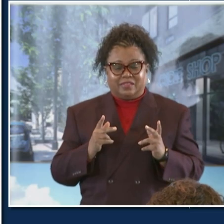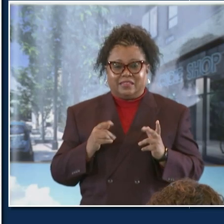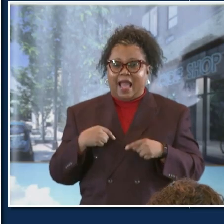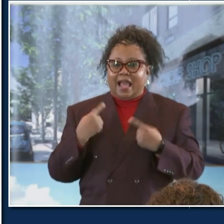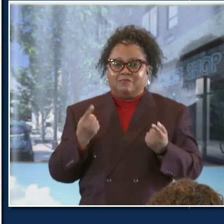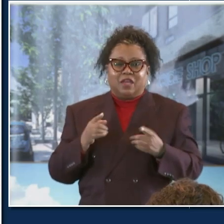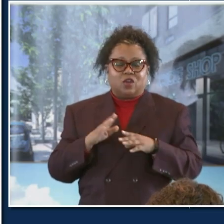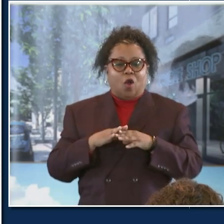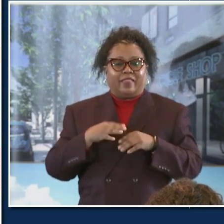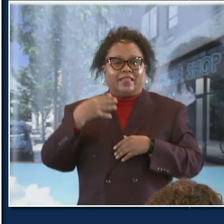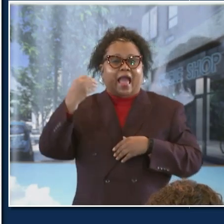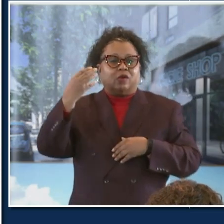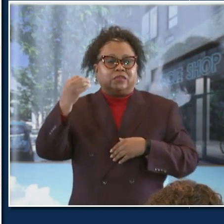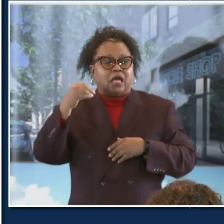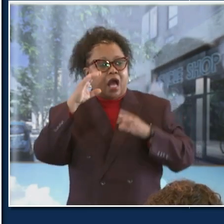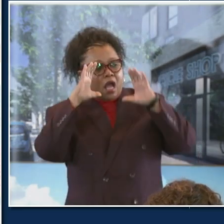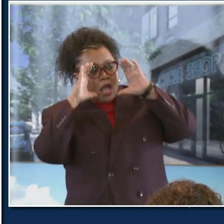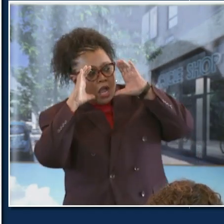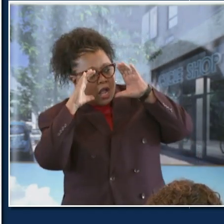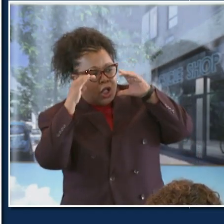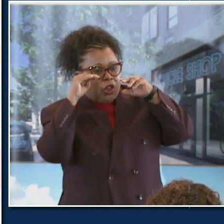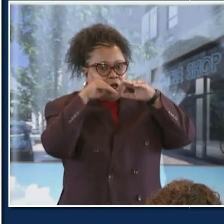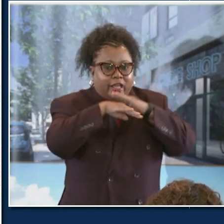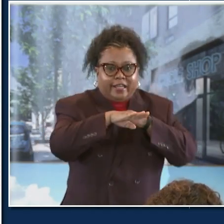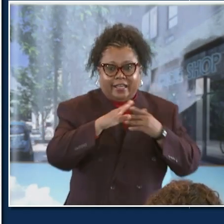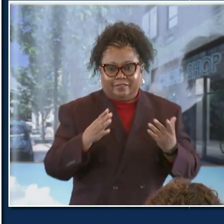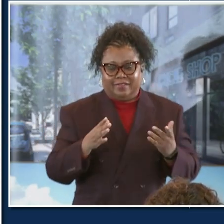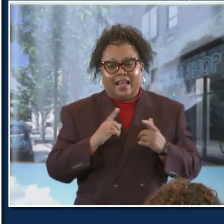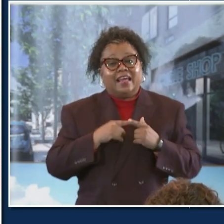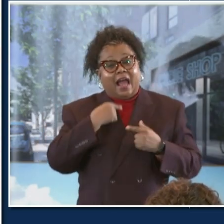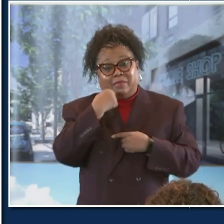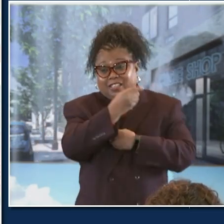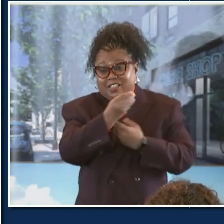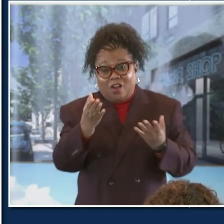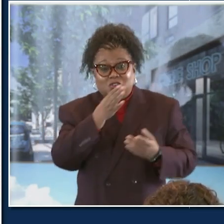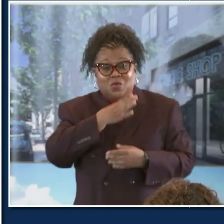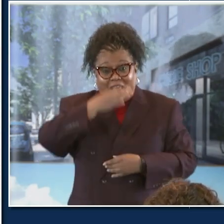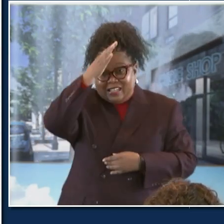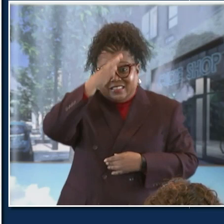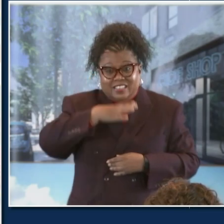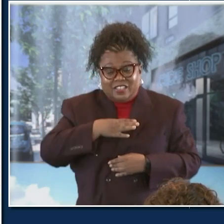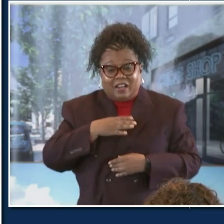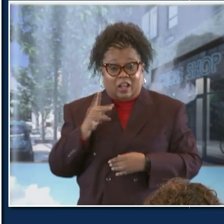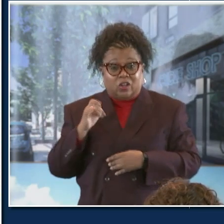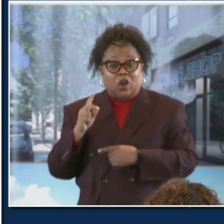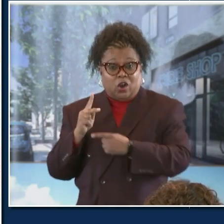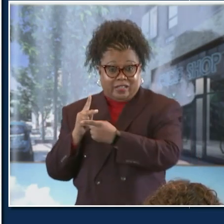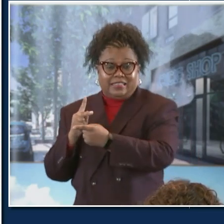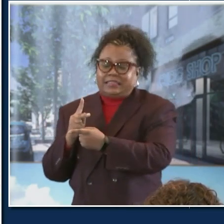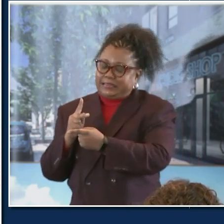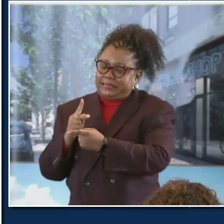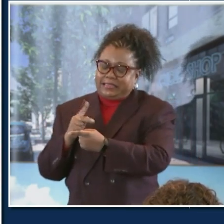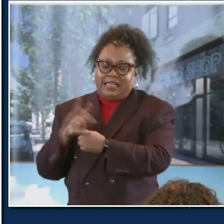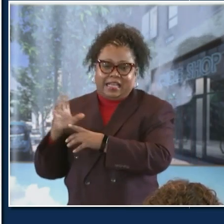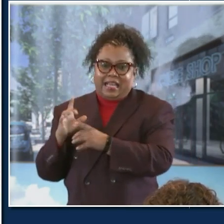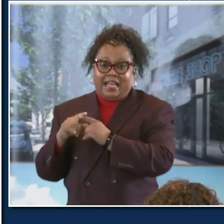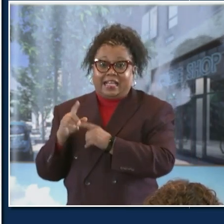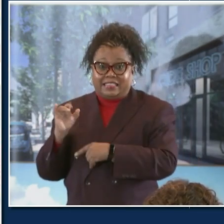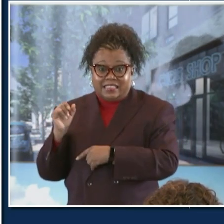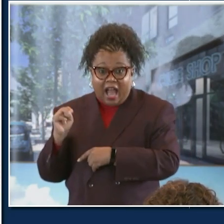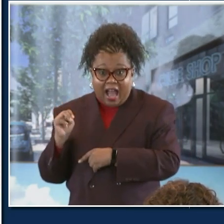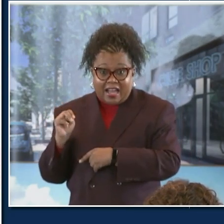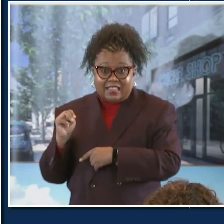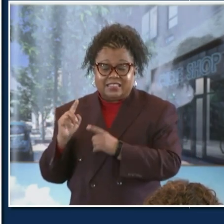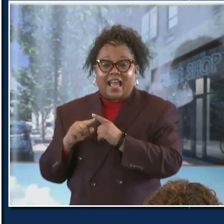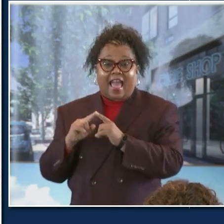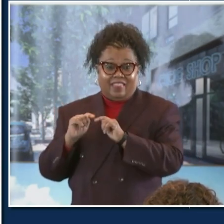been on the outside looking in. And I'm here to tell you, ladies and gentlemen, that Kurt Bailey, Don Bernanke,